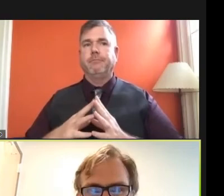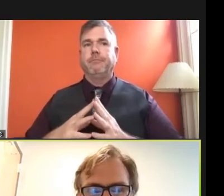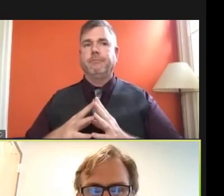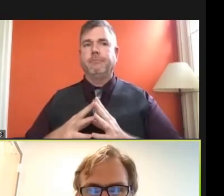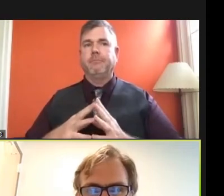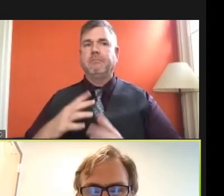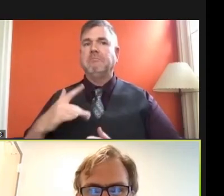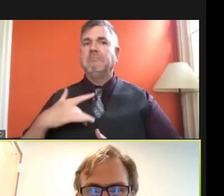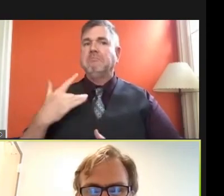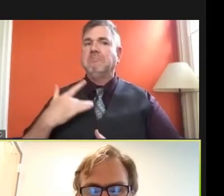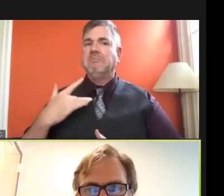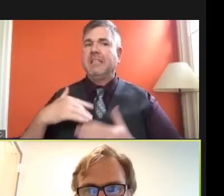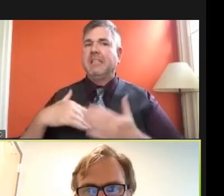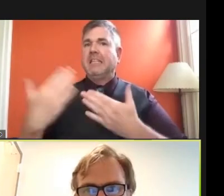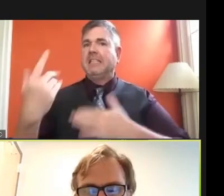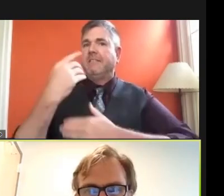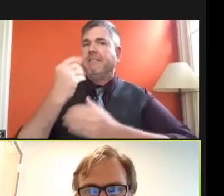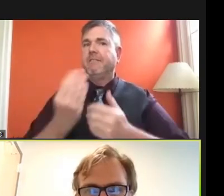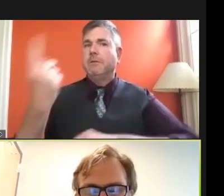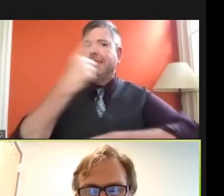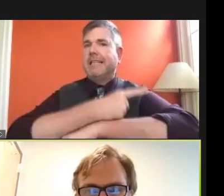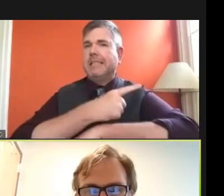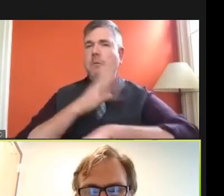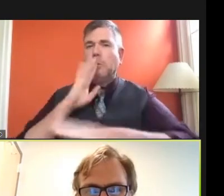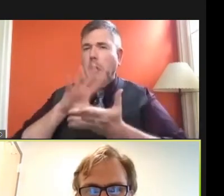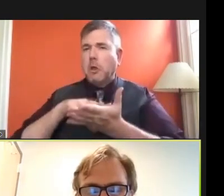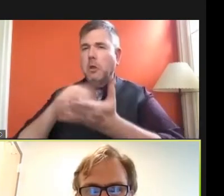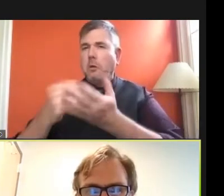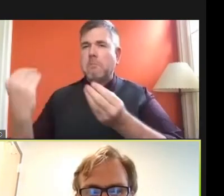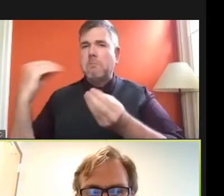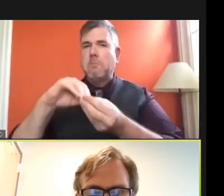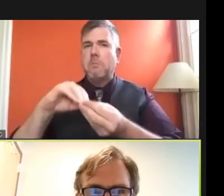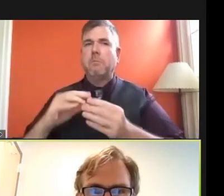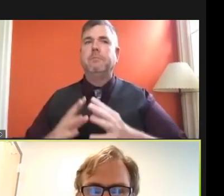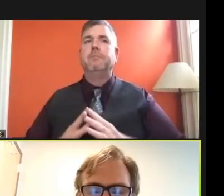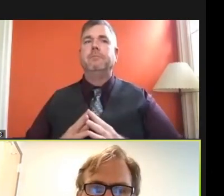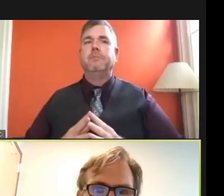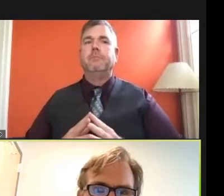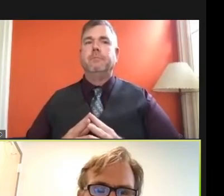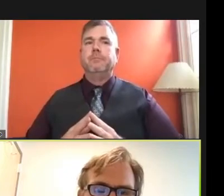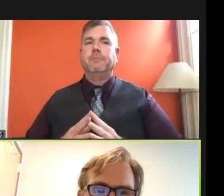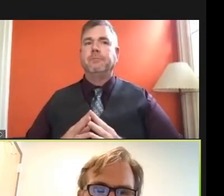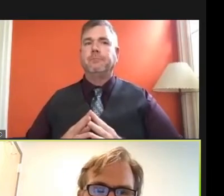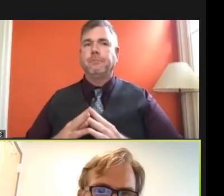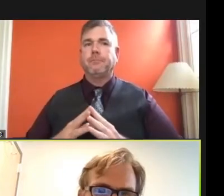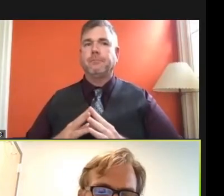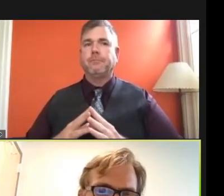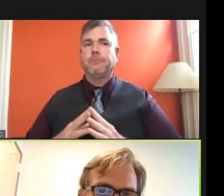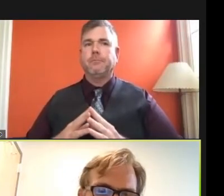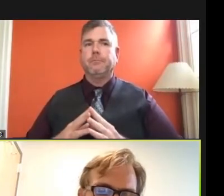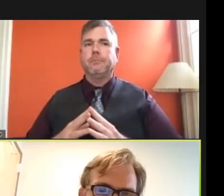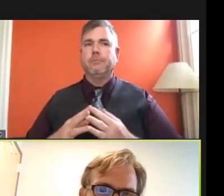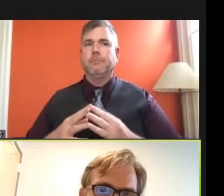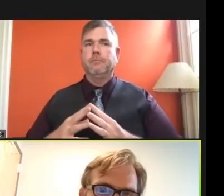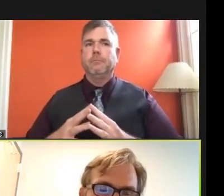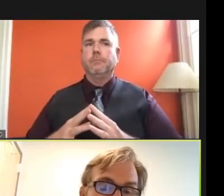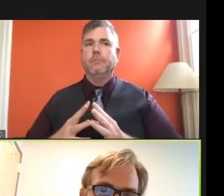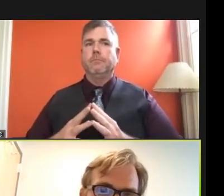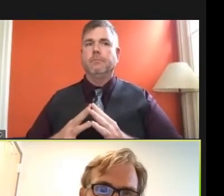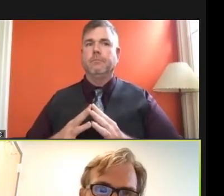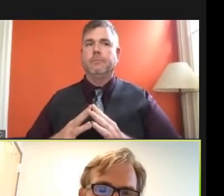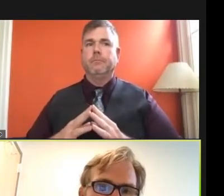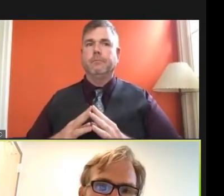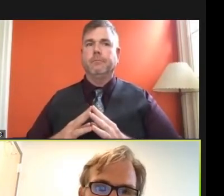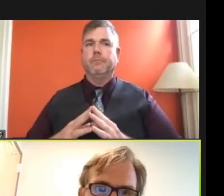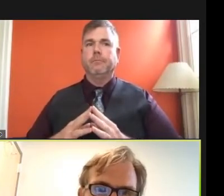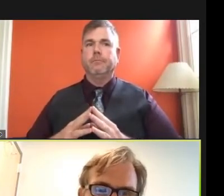think also a reminder of how important it is for us to do, those of us that have the freedom to control our